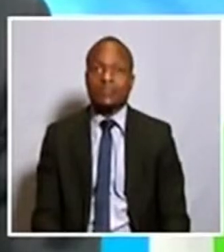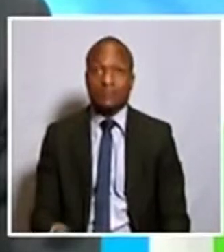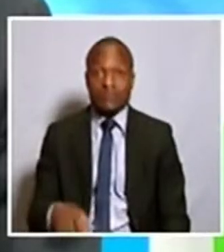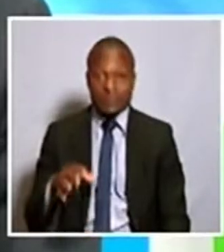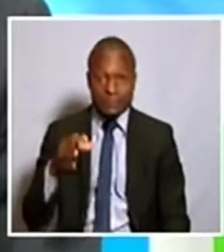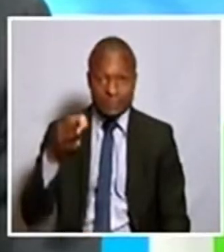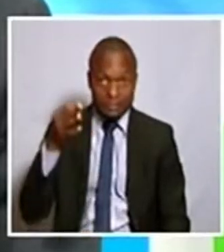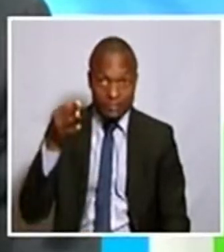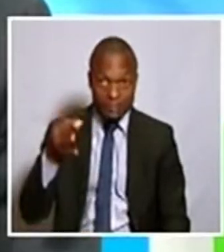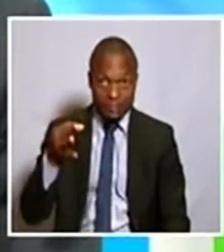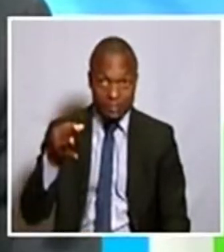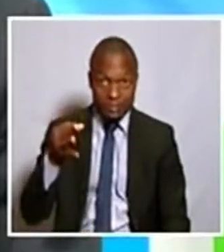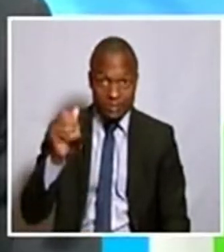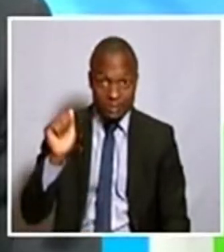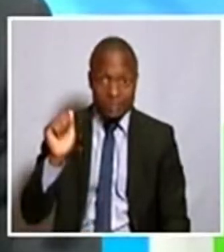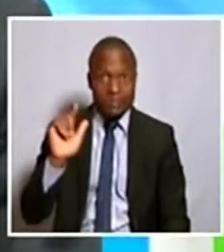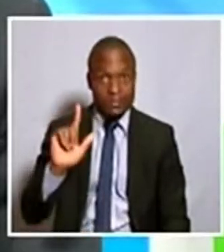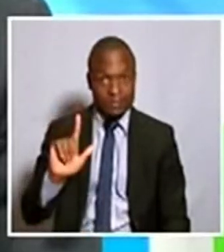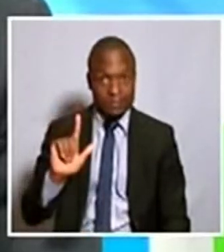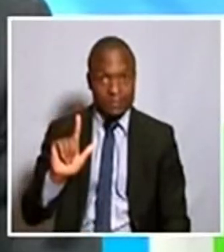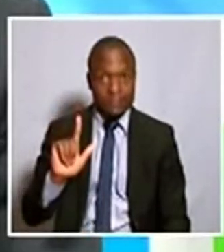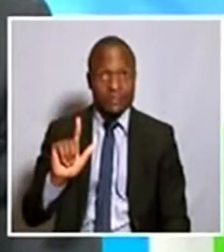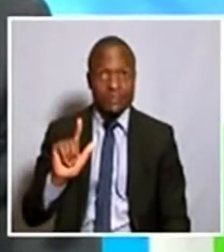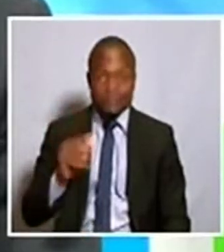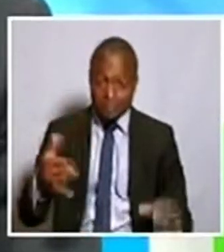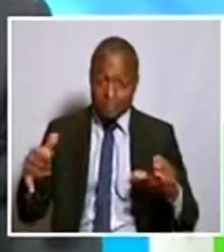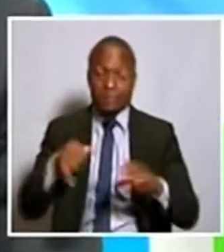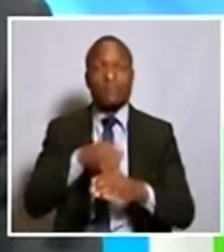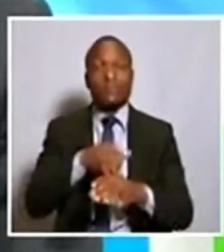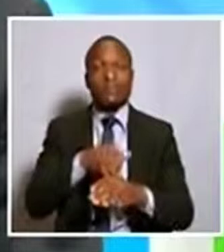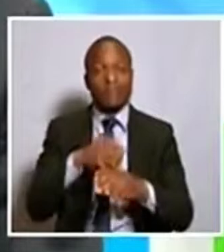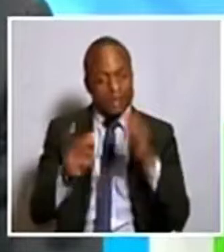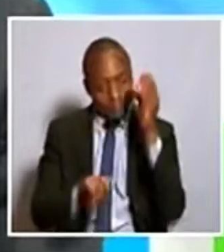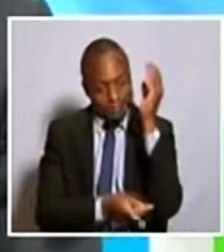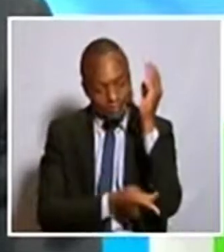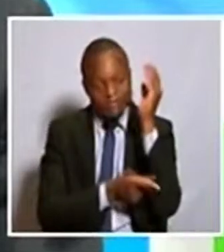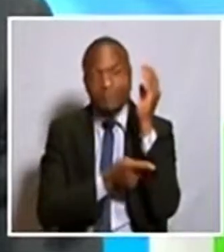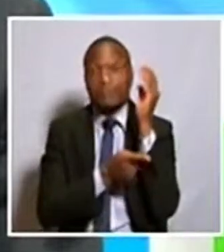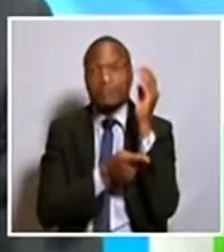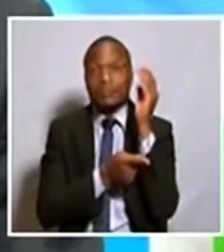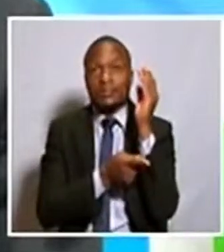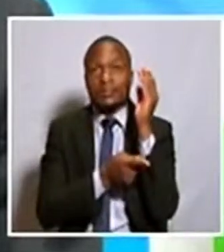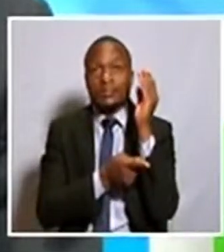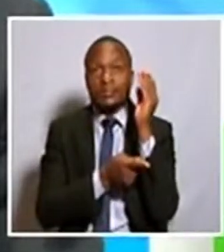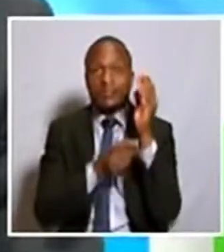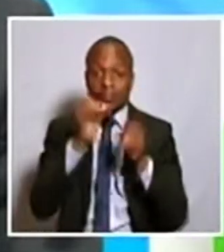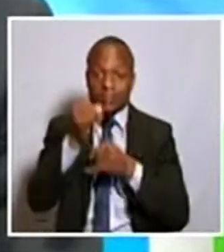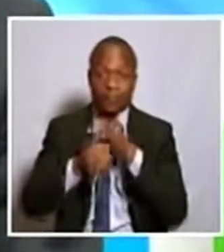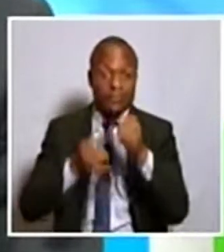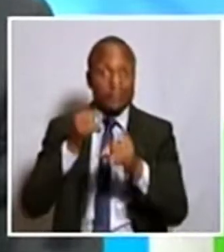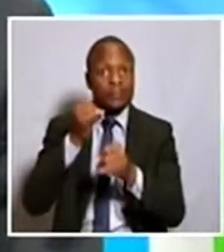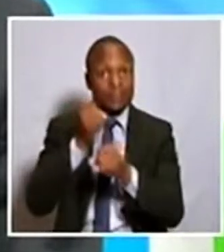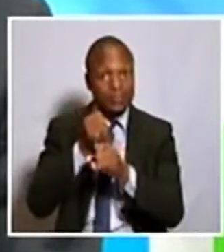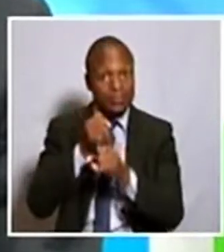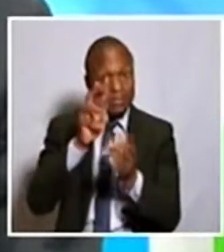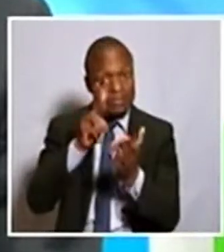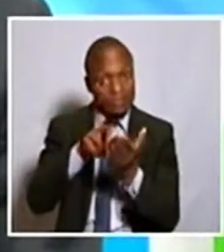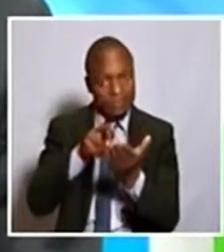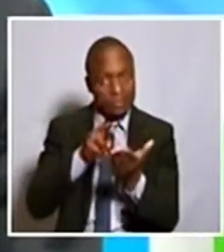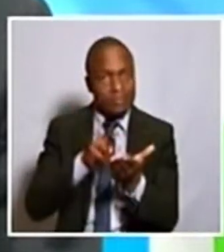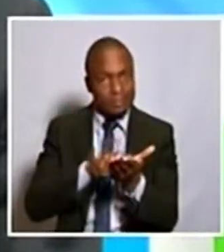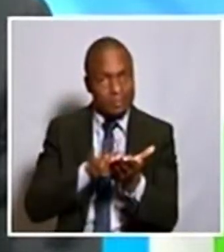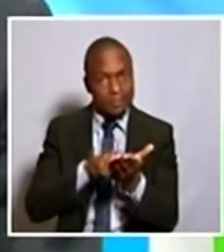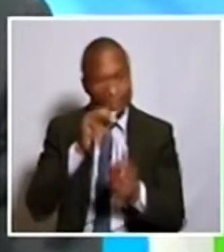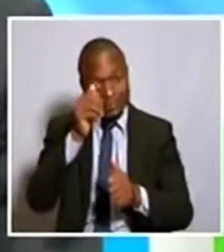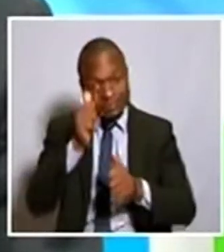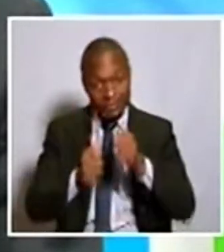FAO also are involved in developing certain international instruments